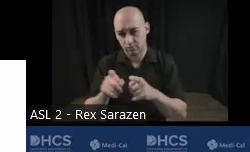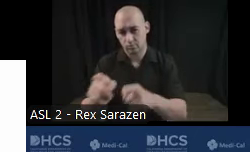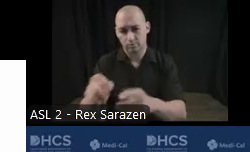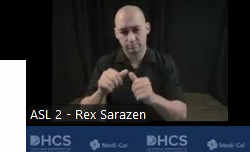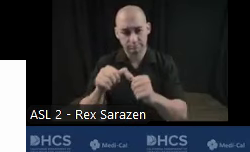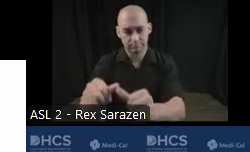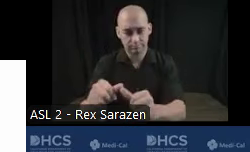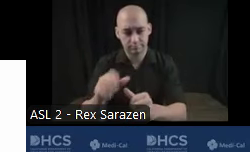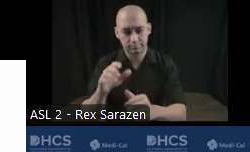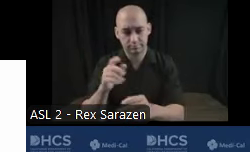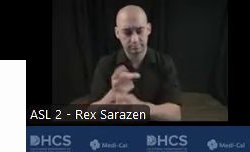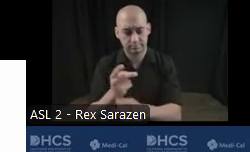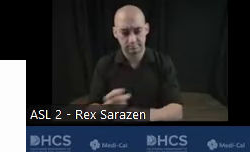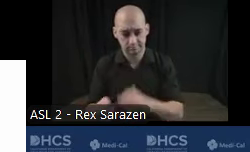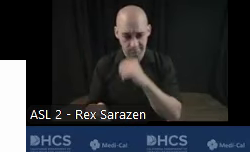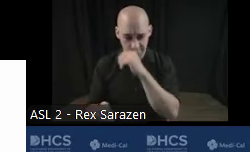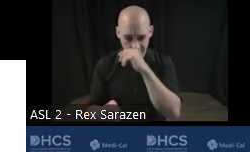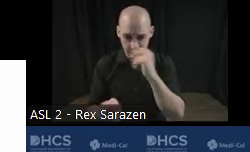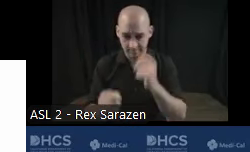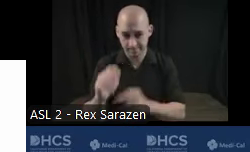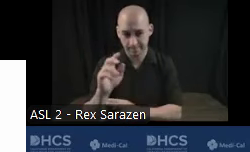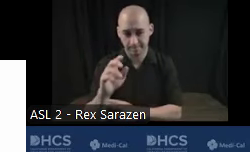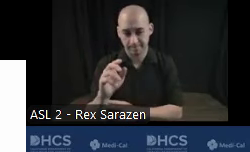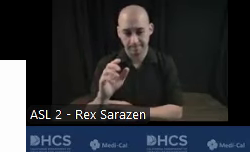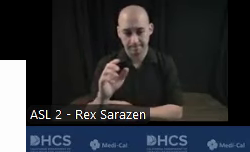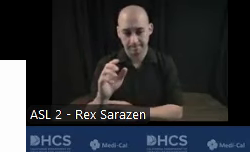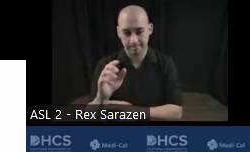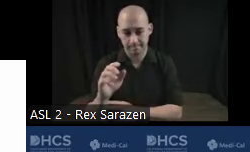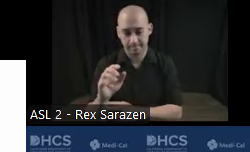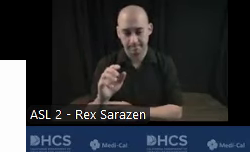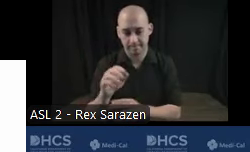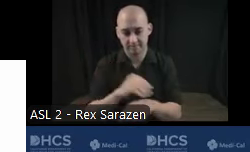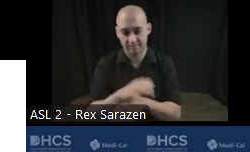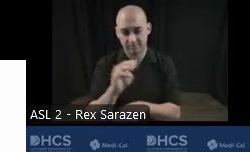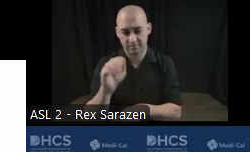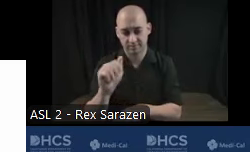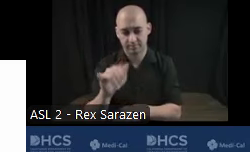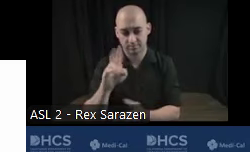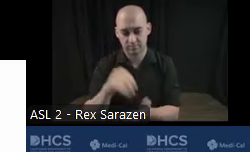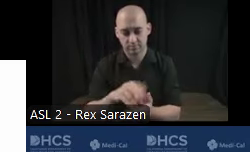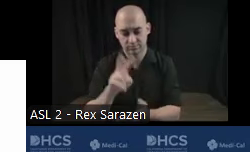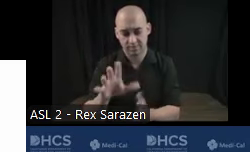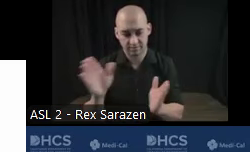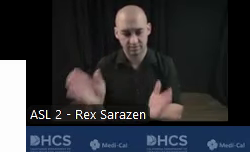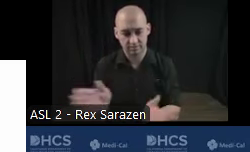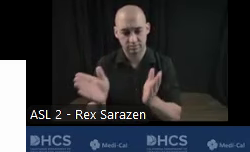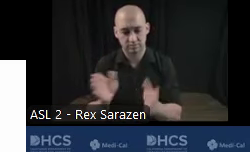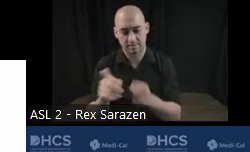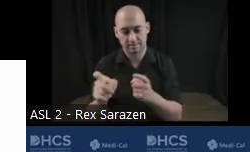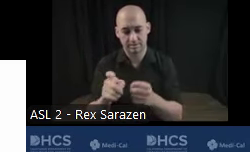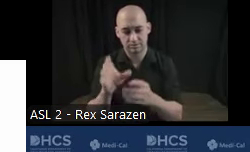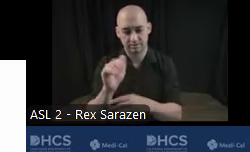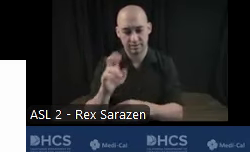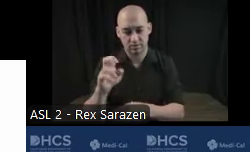Another thing that DHCS has been encouraging is that effective May 2025, we've been encouraging managed care plans to utilize